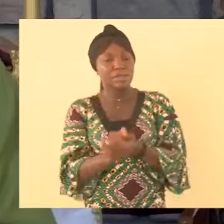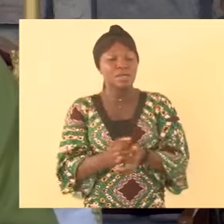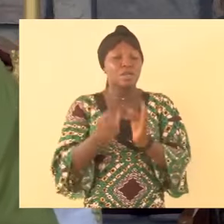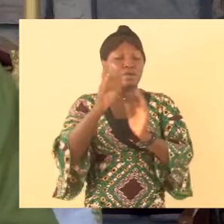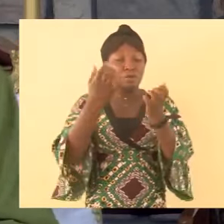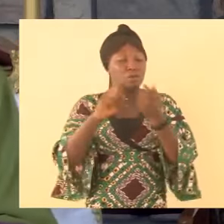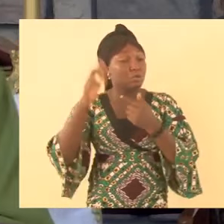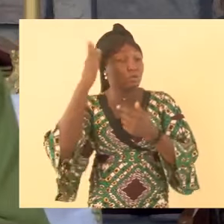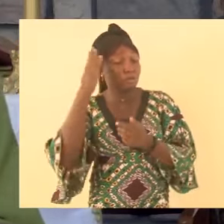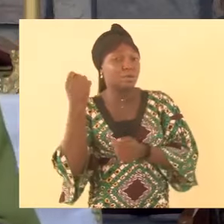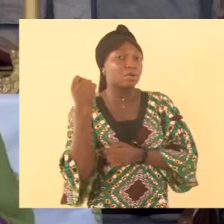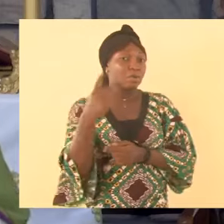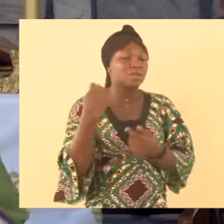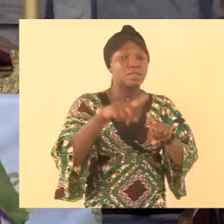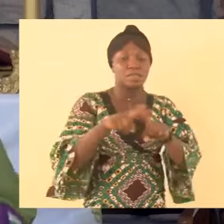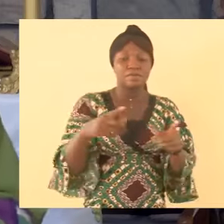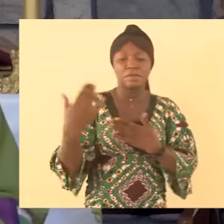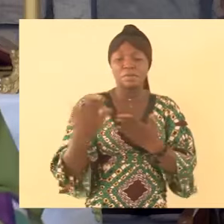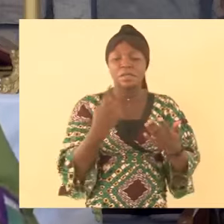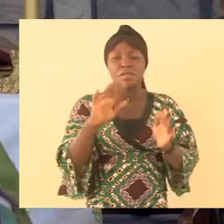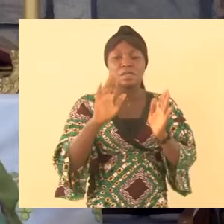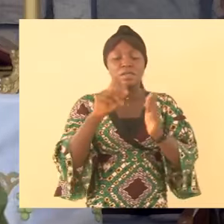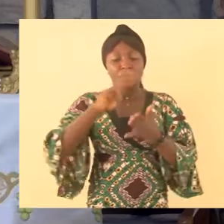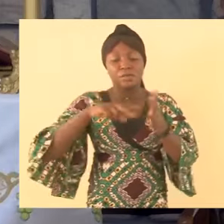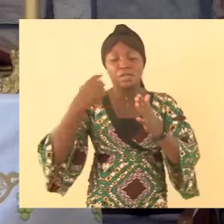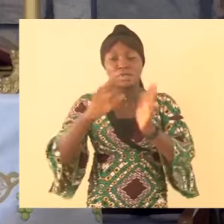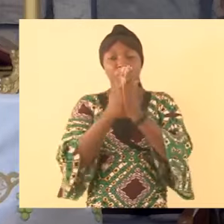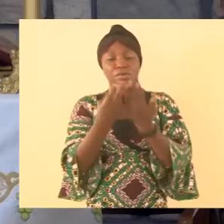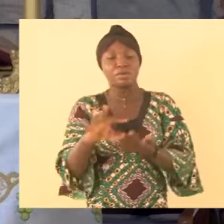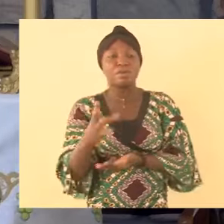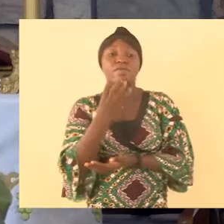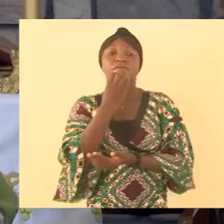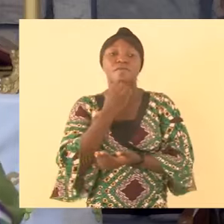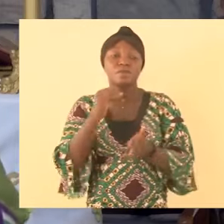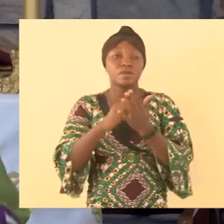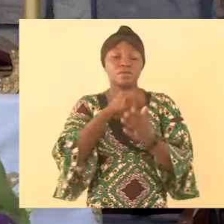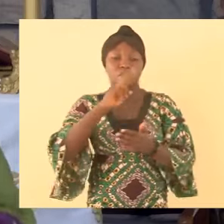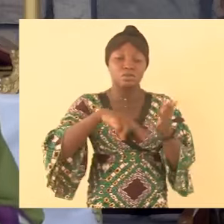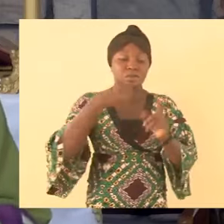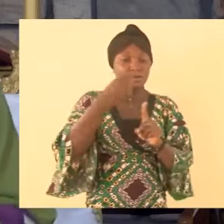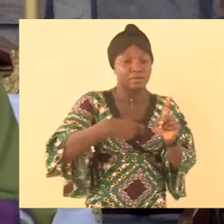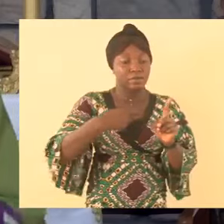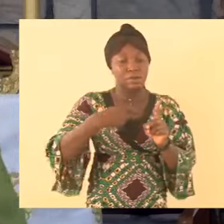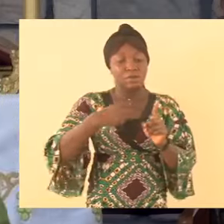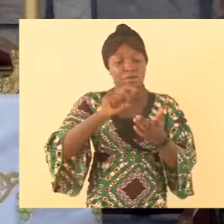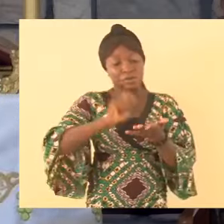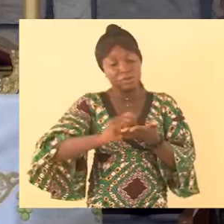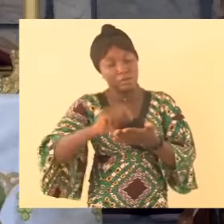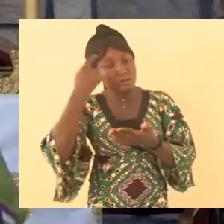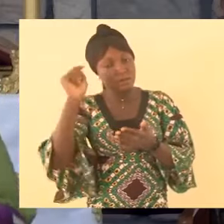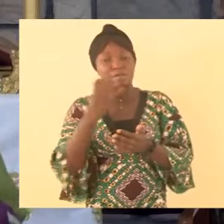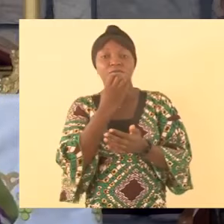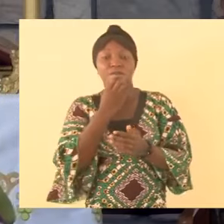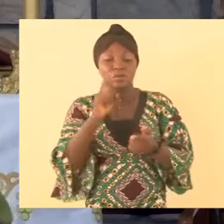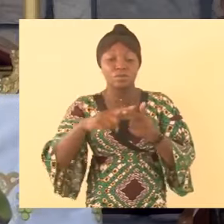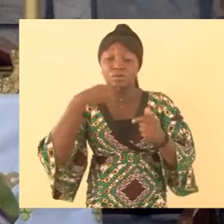to recognize, understand the difference, read the book of Hebrews, because the book of Hebrews was written for Hebrews. To say,